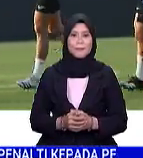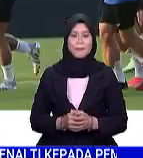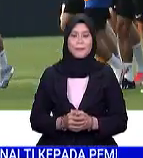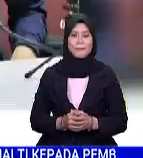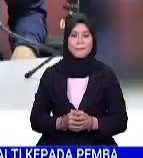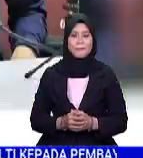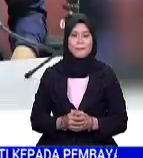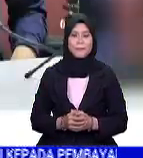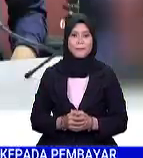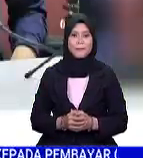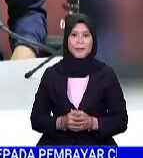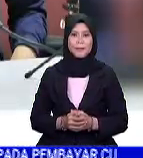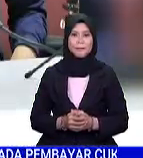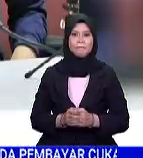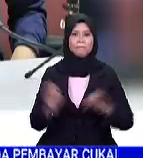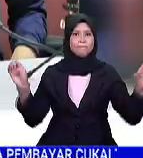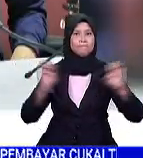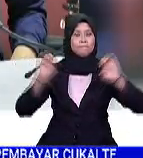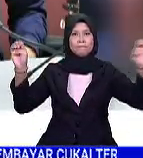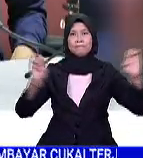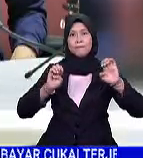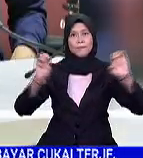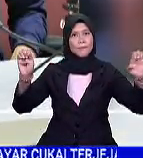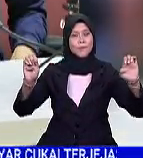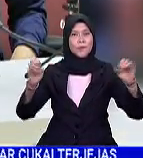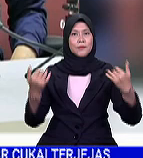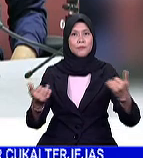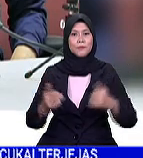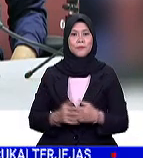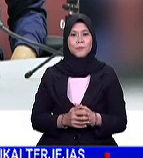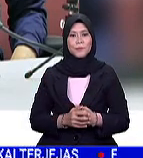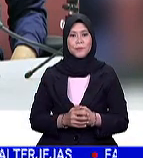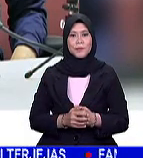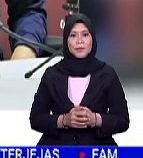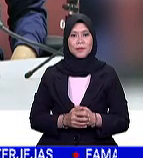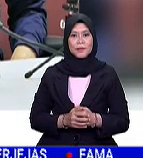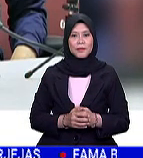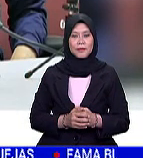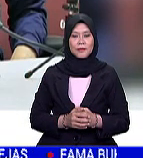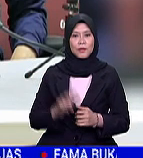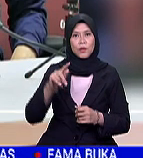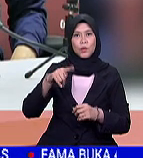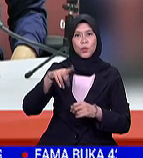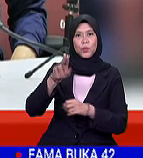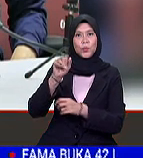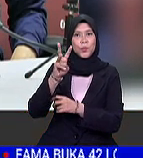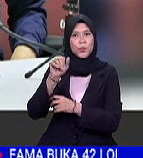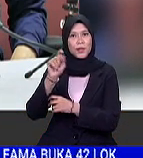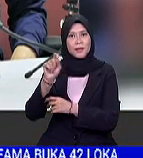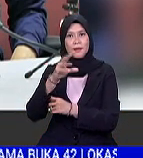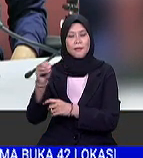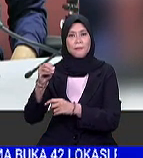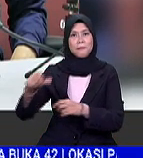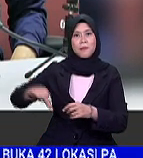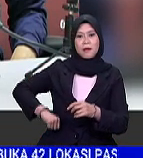We choose a warm-up match playing against UAE and Kuwait and Bahrain due to I think the